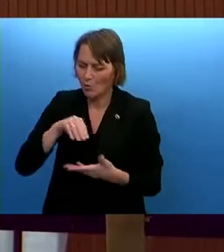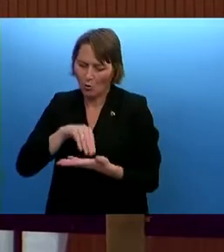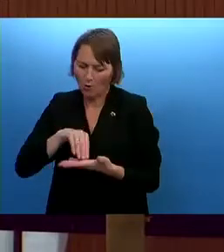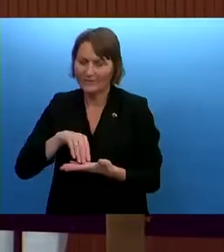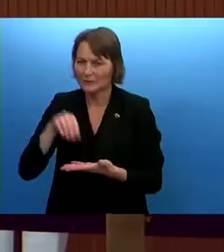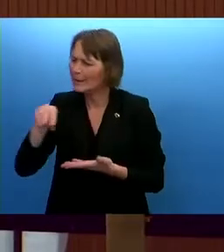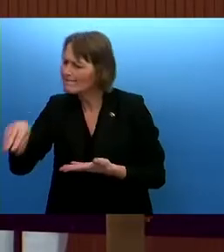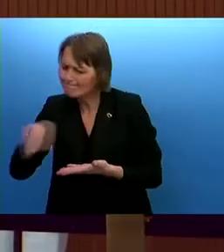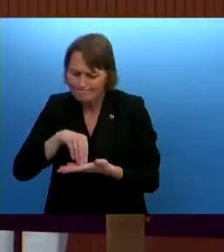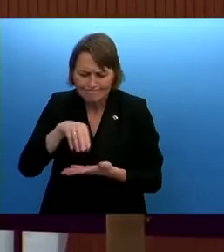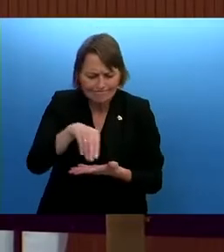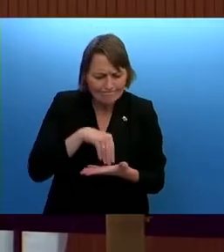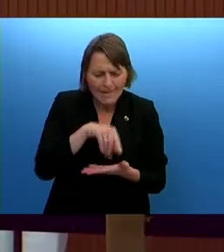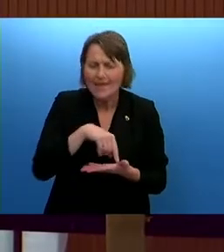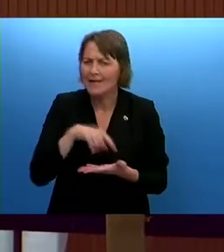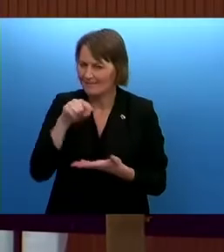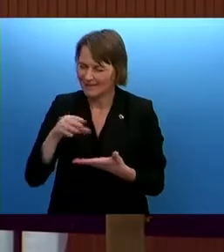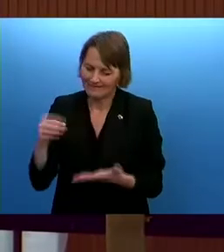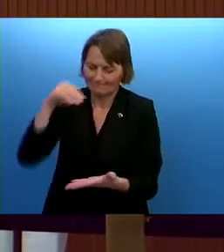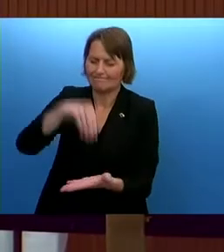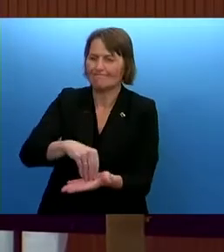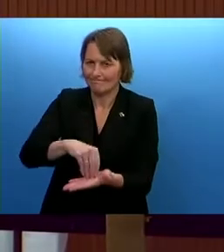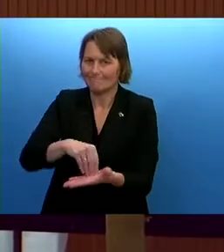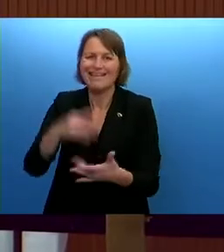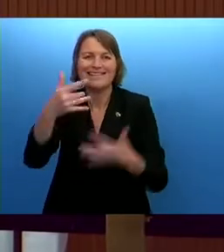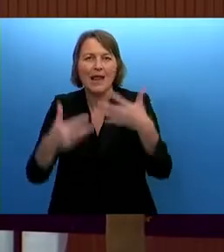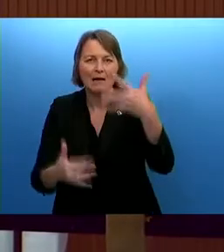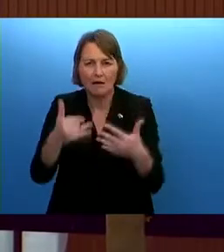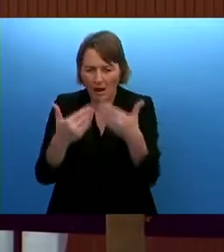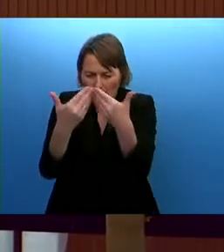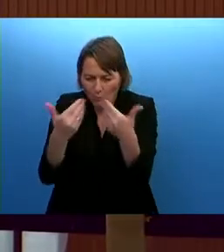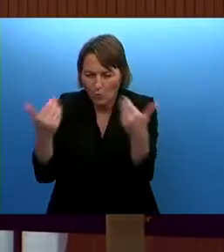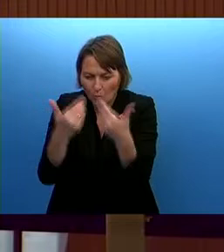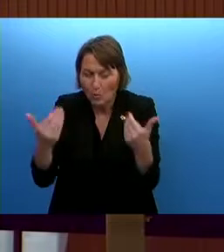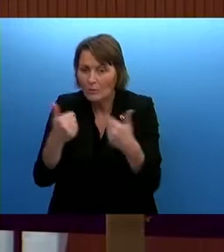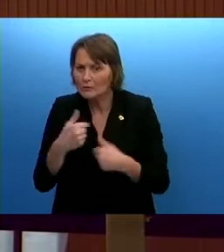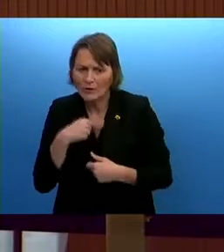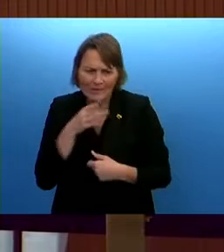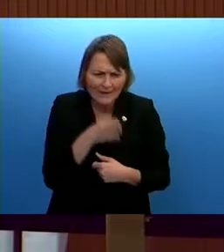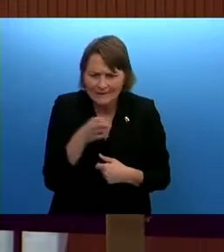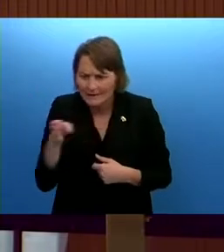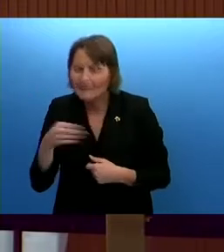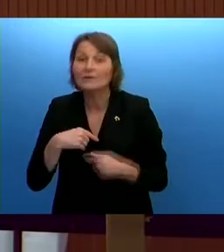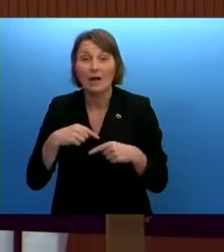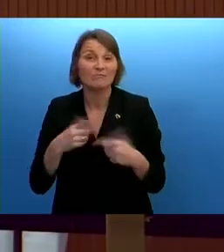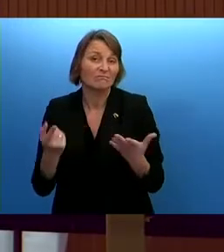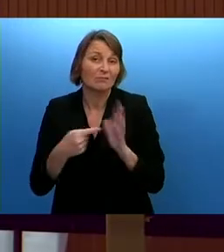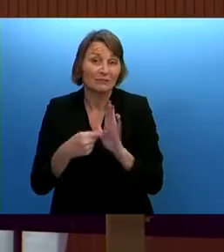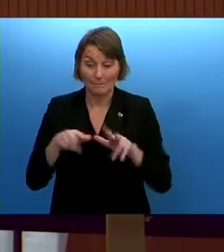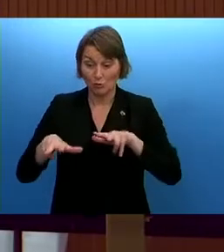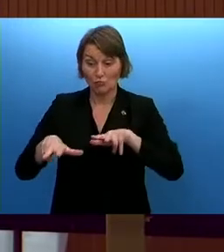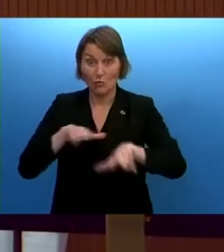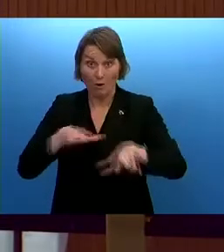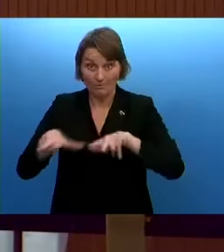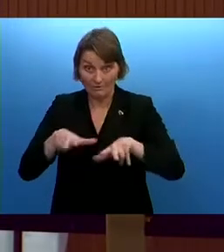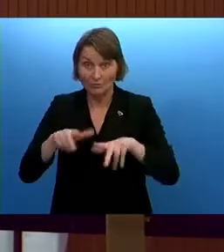we have this aspect included in different work streams that we are doing, not only organizing the conferences, but also in the data